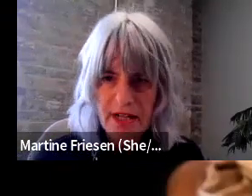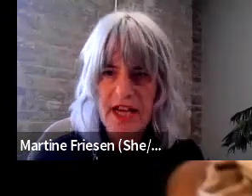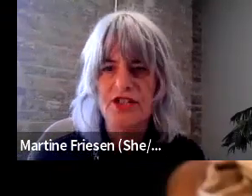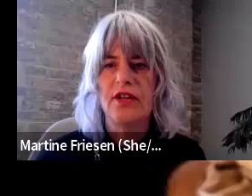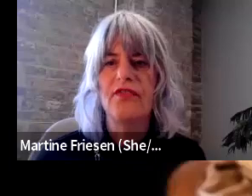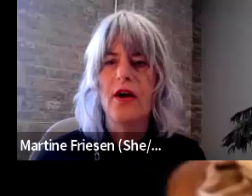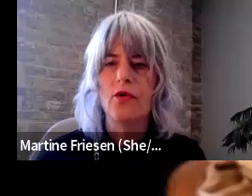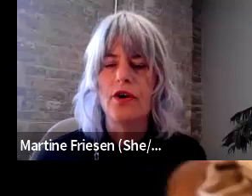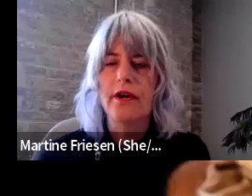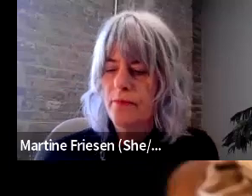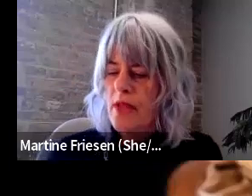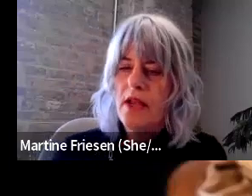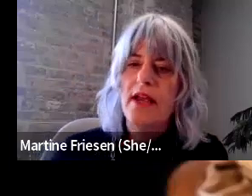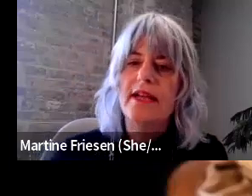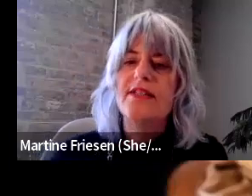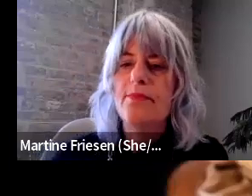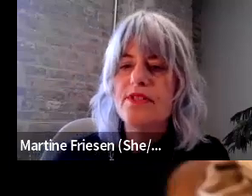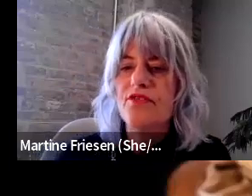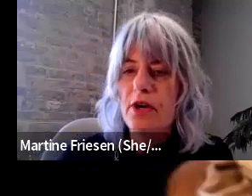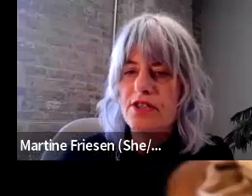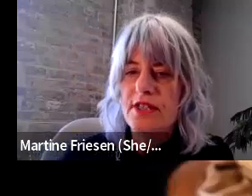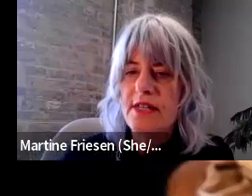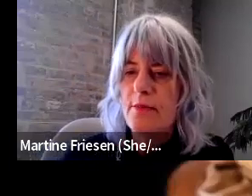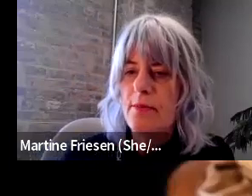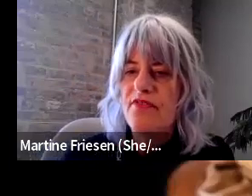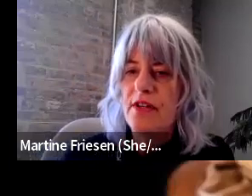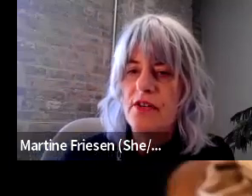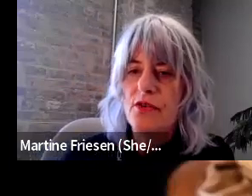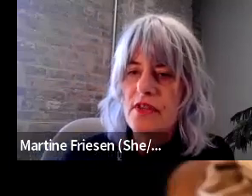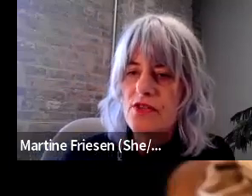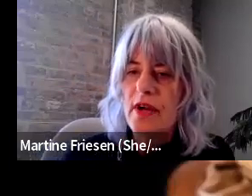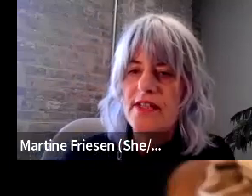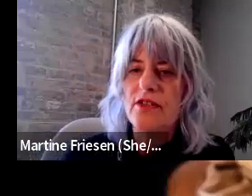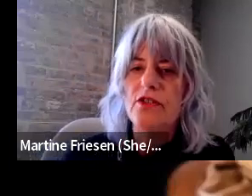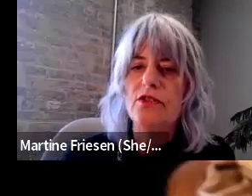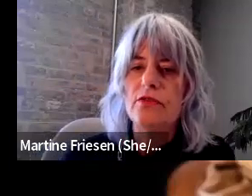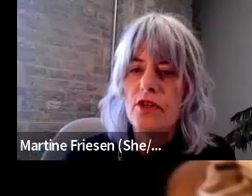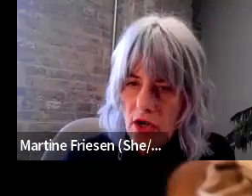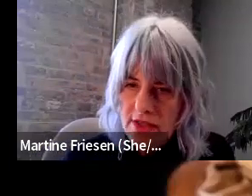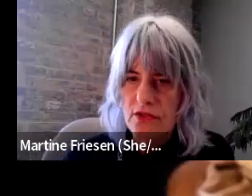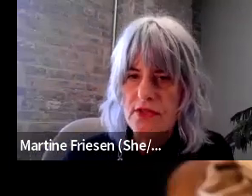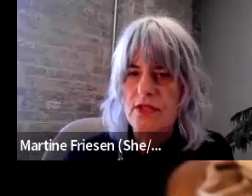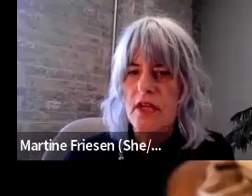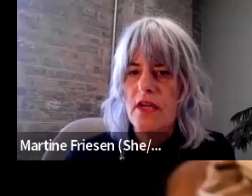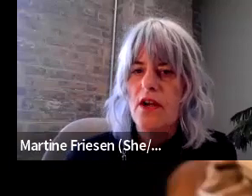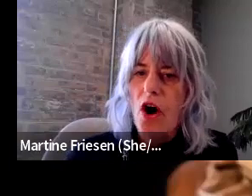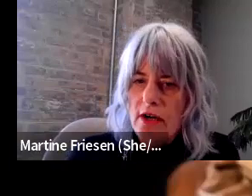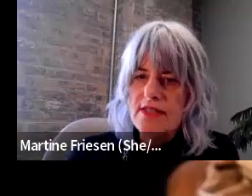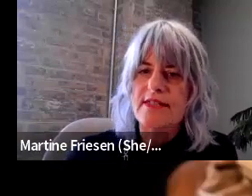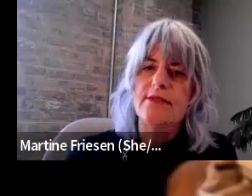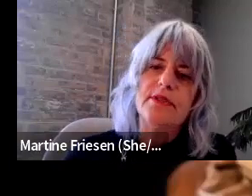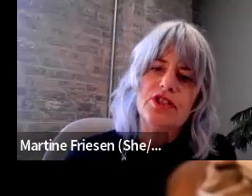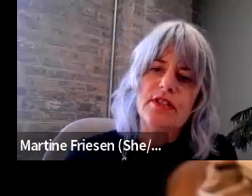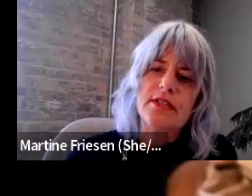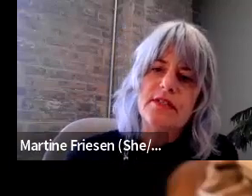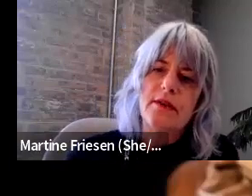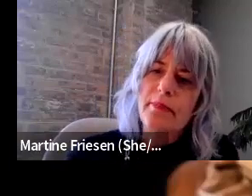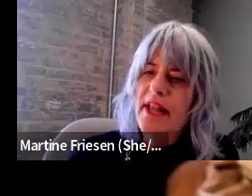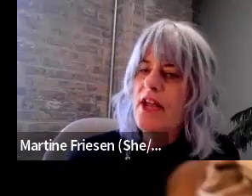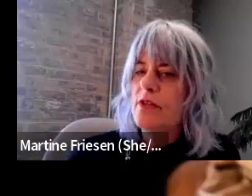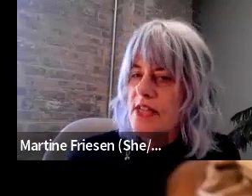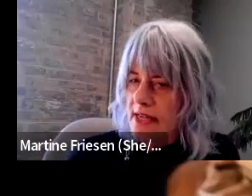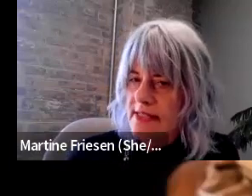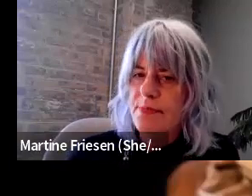and a publication of that work. Examples of projects that may be funded through this grant include concerts, arts